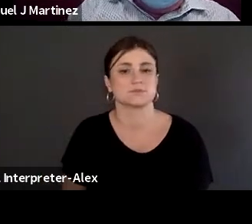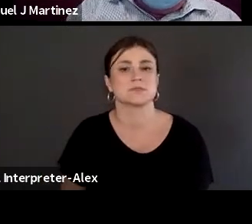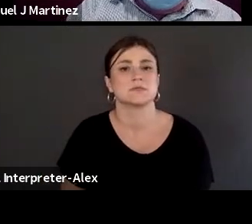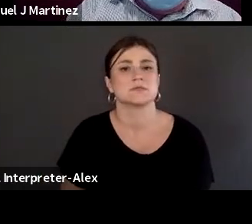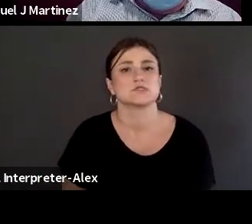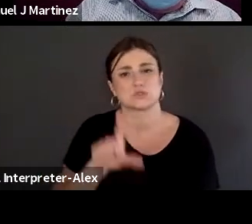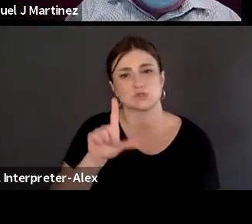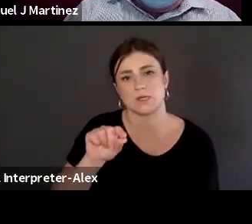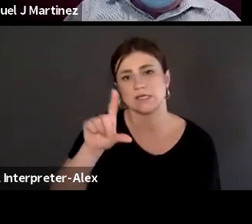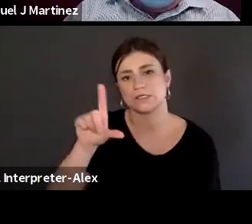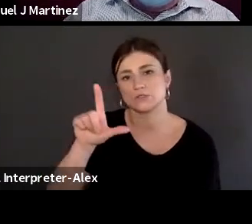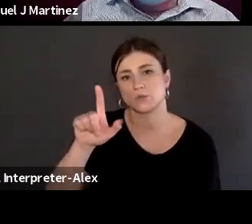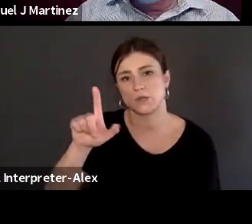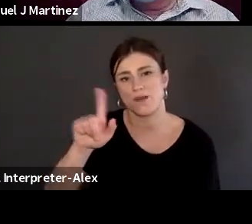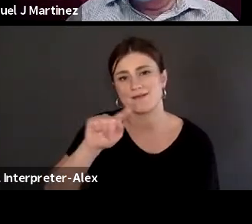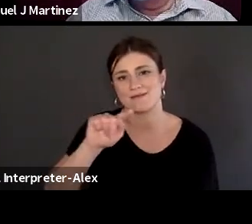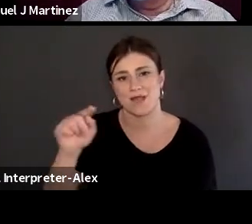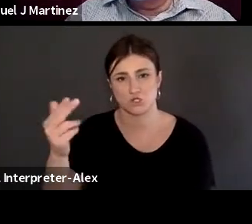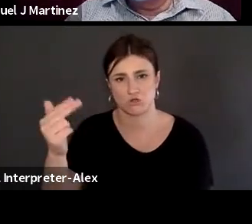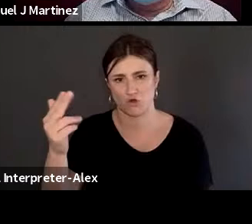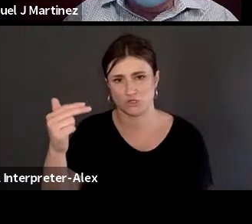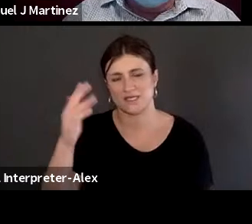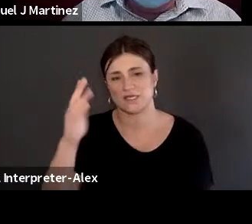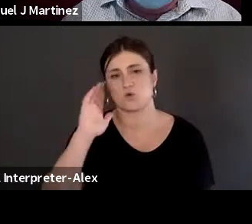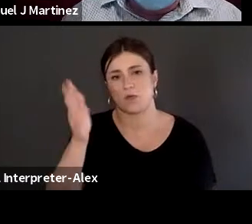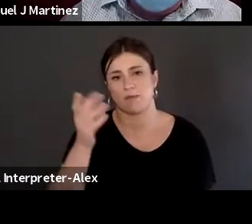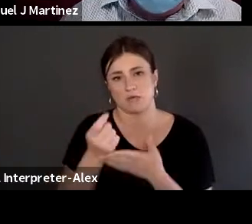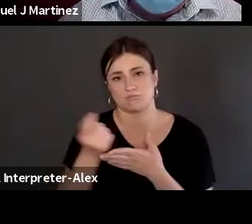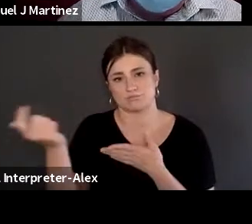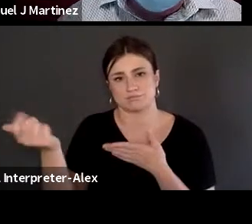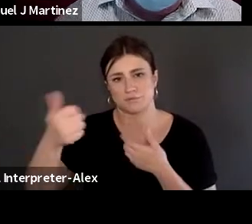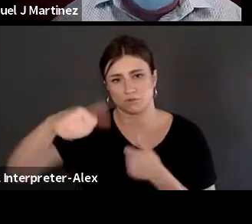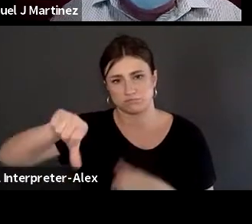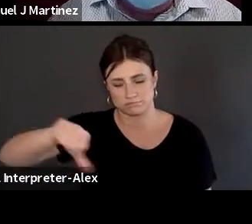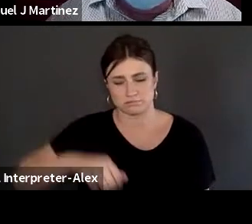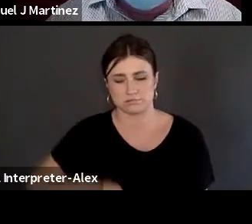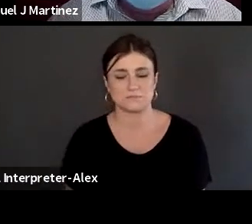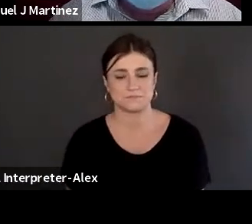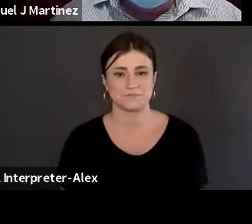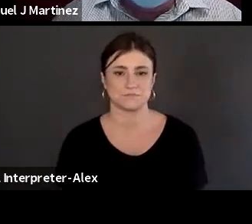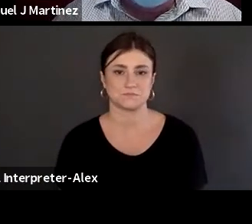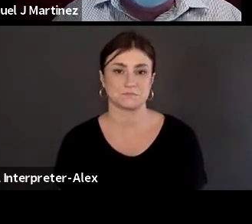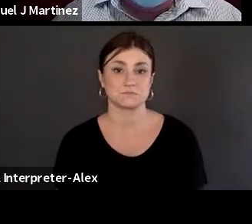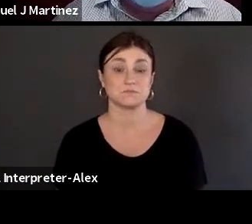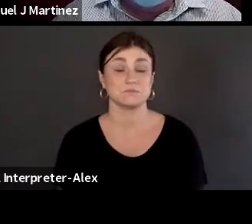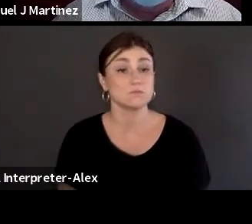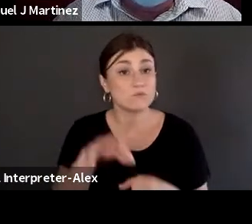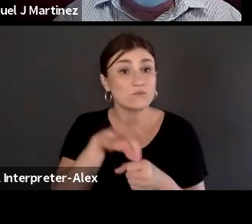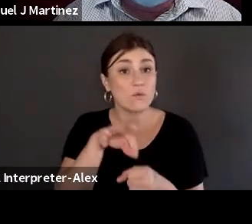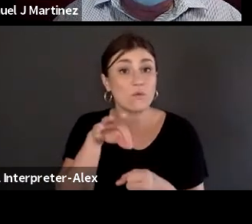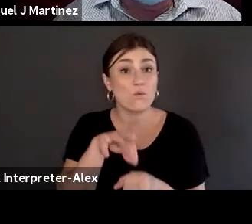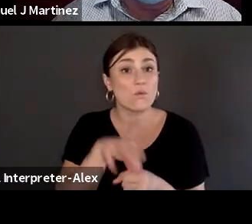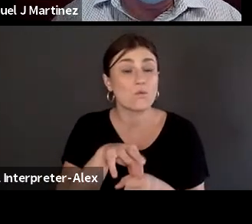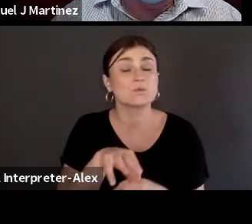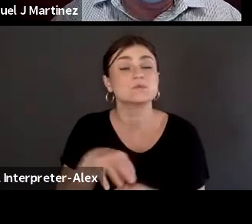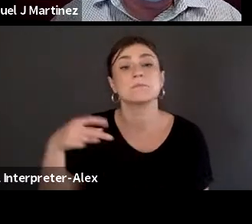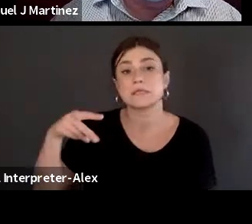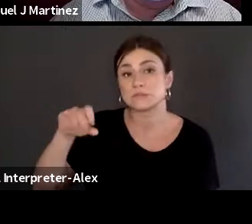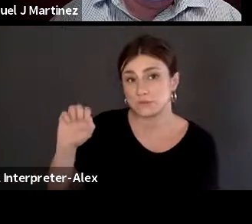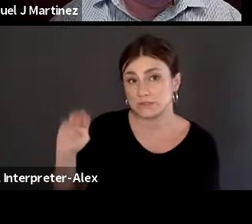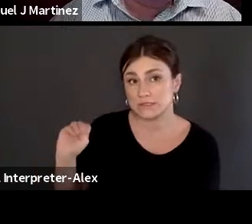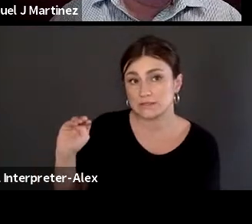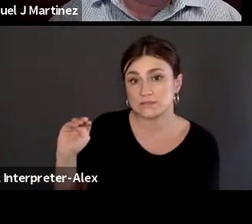second from Councillor Justin Salazar Torres. Can we take a roll call vote, please? Councillor Peggy Sue